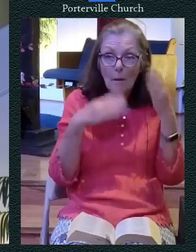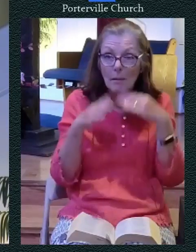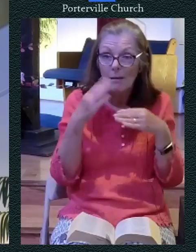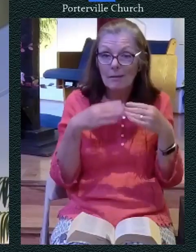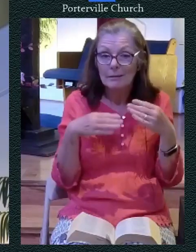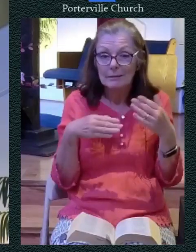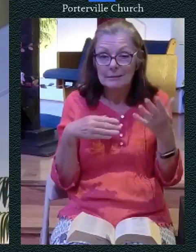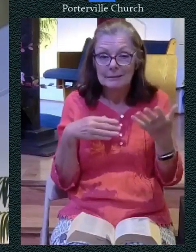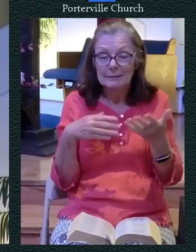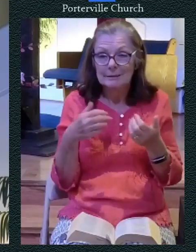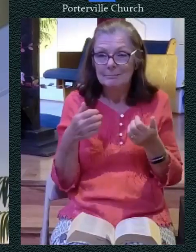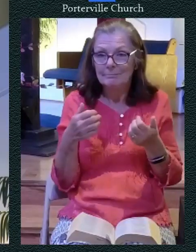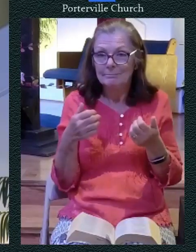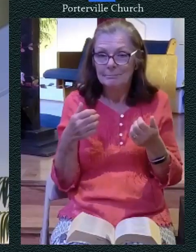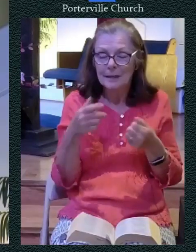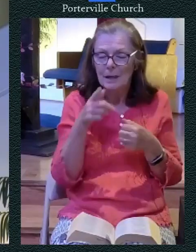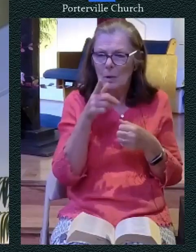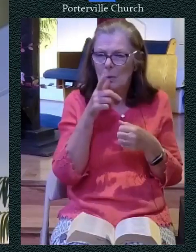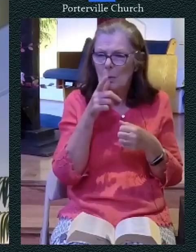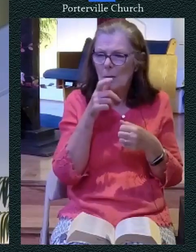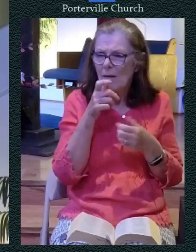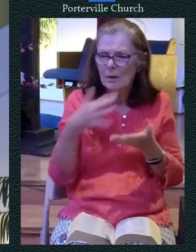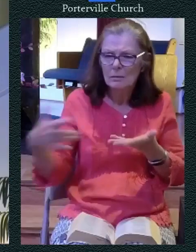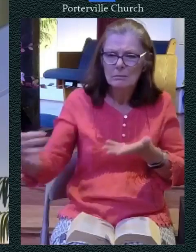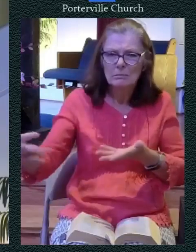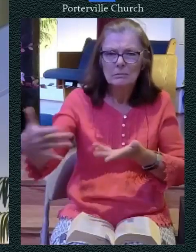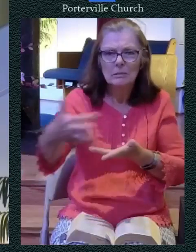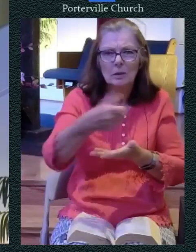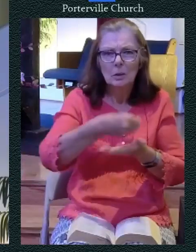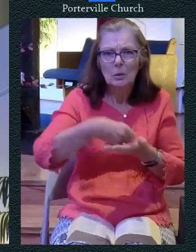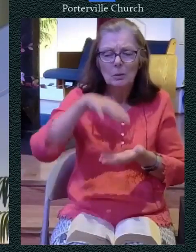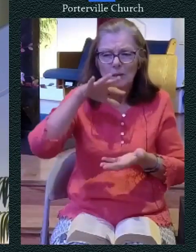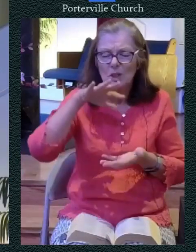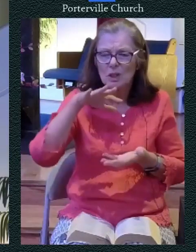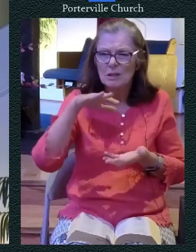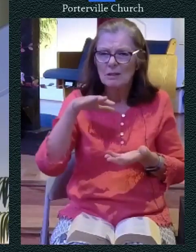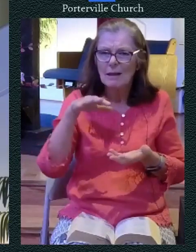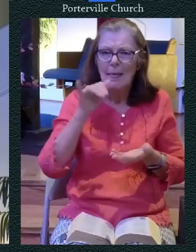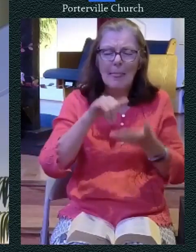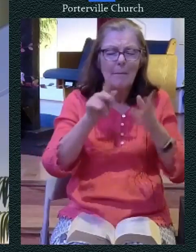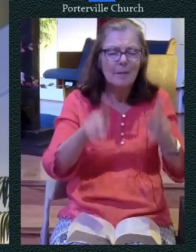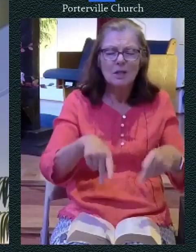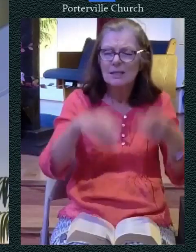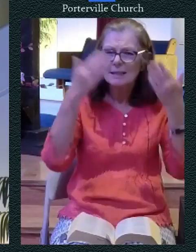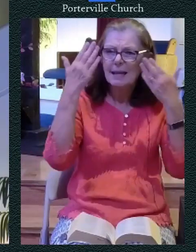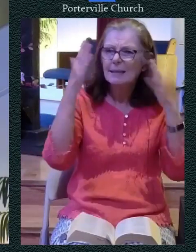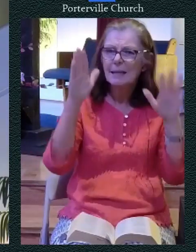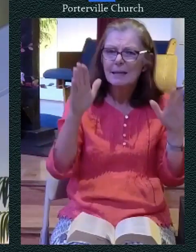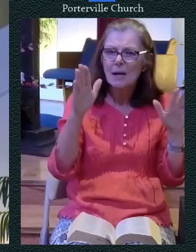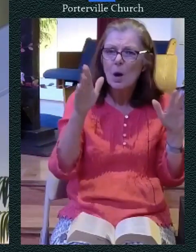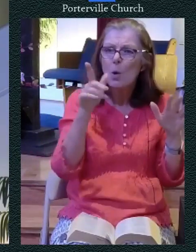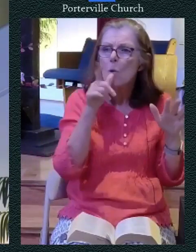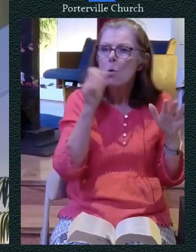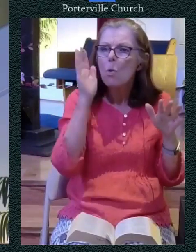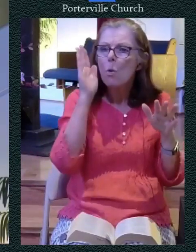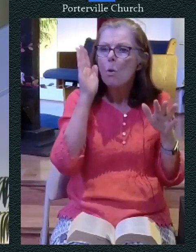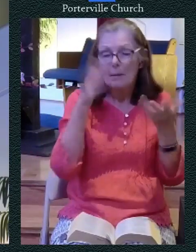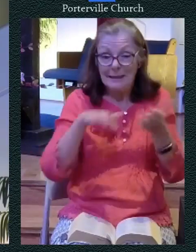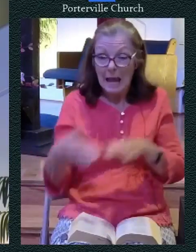He amasses riches and does not know who will gather them.